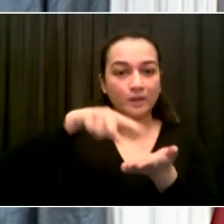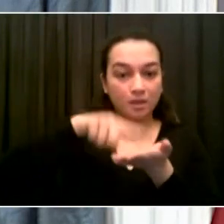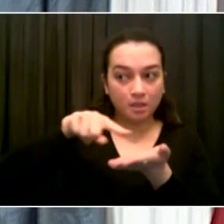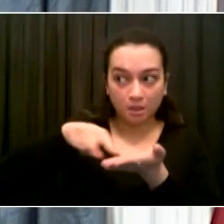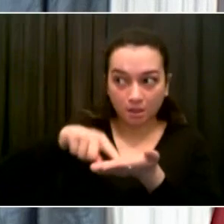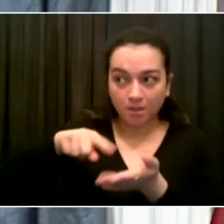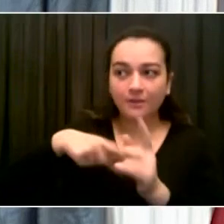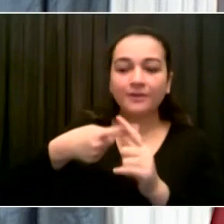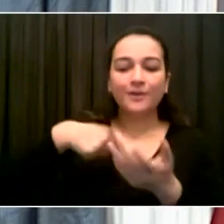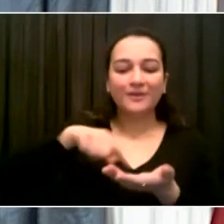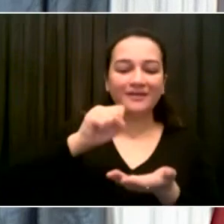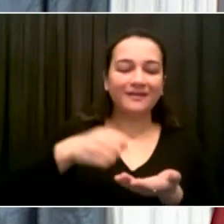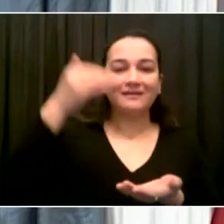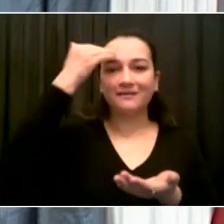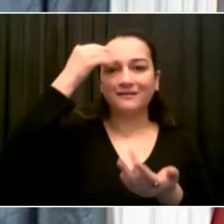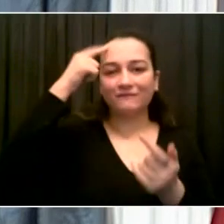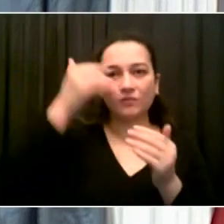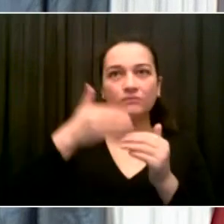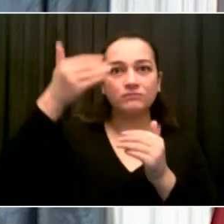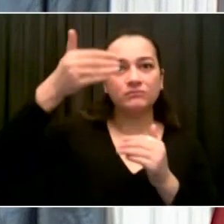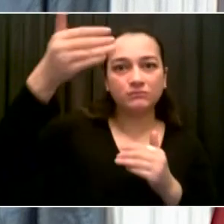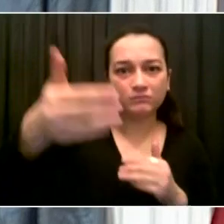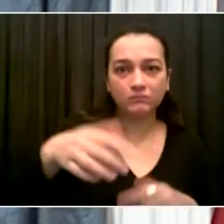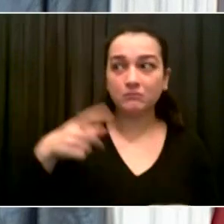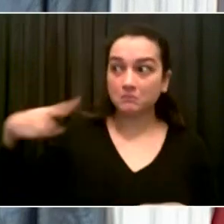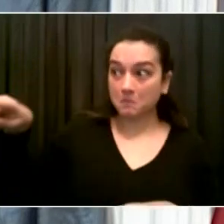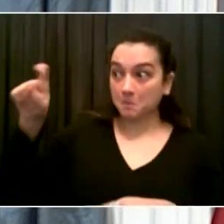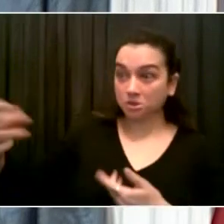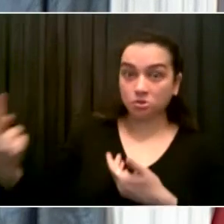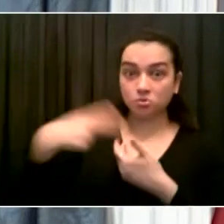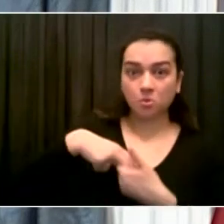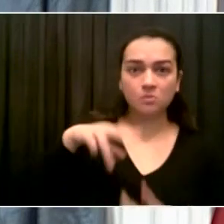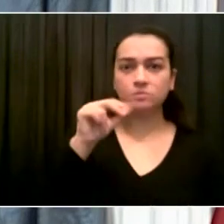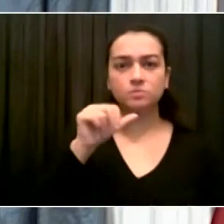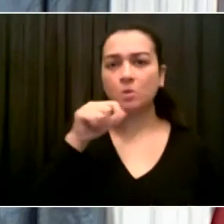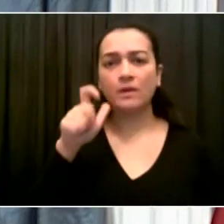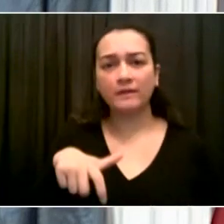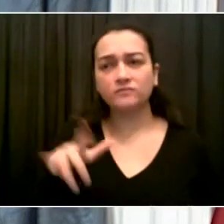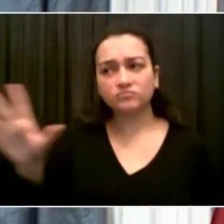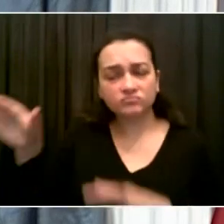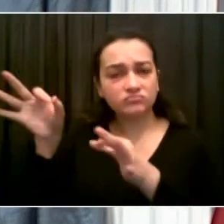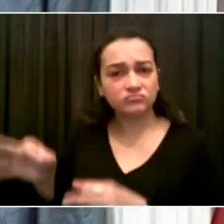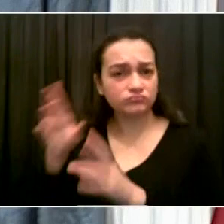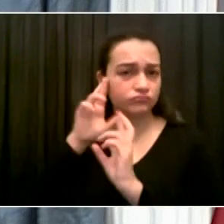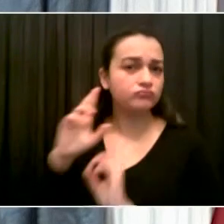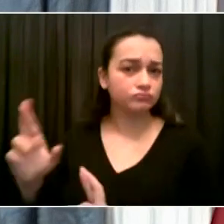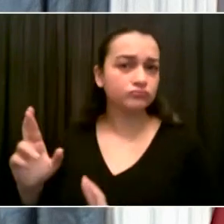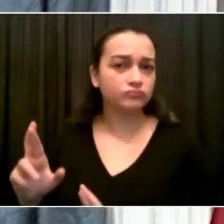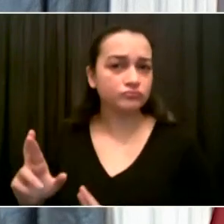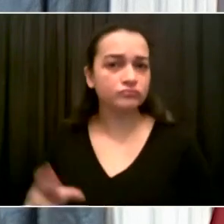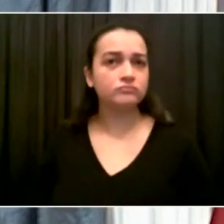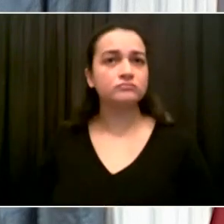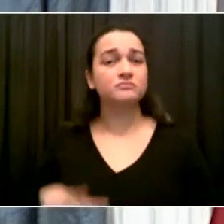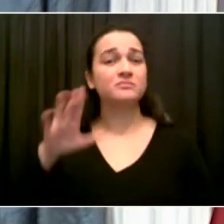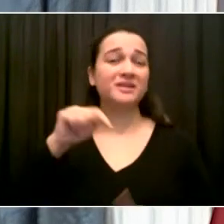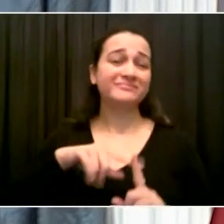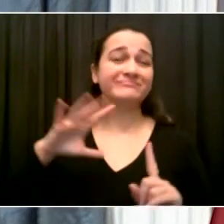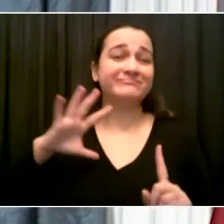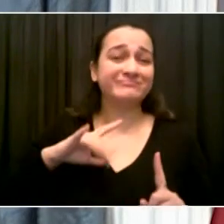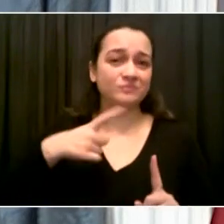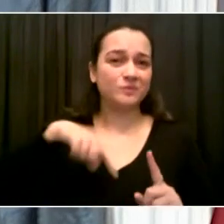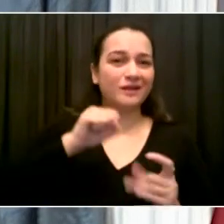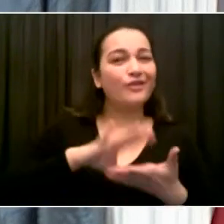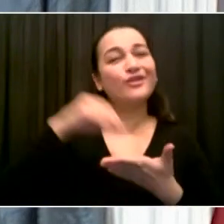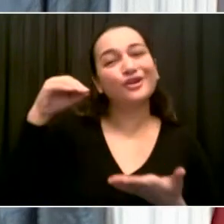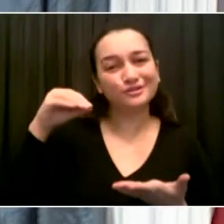Choksi the opportunity to weigh in, but we're really excited about what this means in terms of being able to serve New Yorkers through our program, as well as contribute to the larger body of knowledge